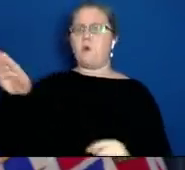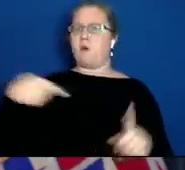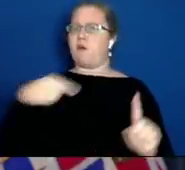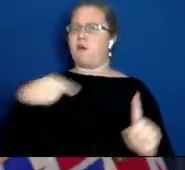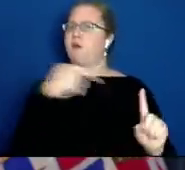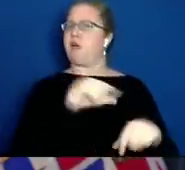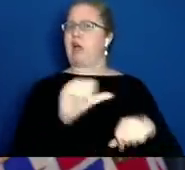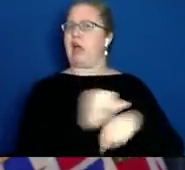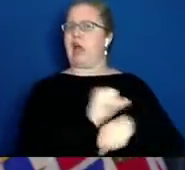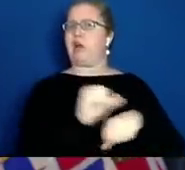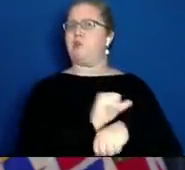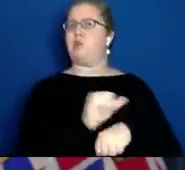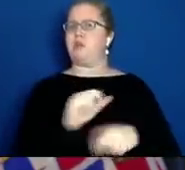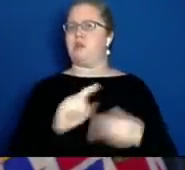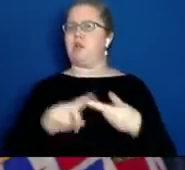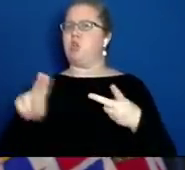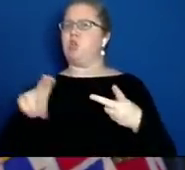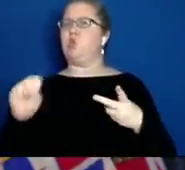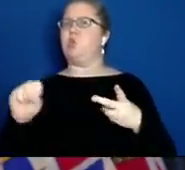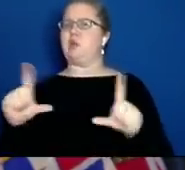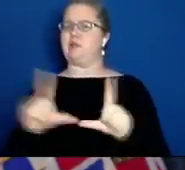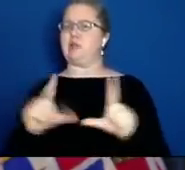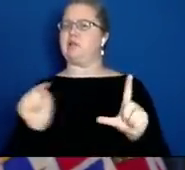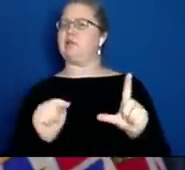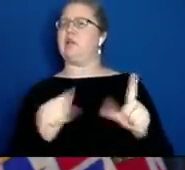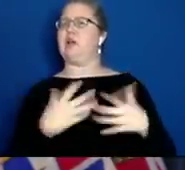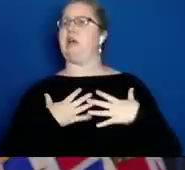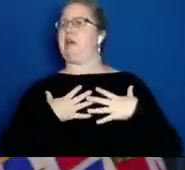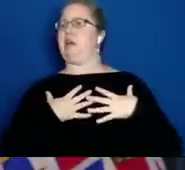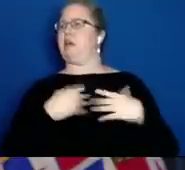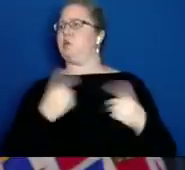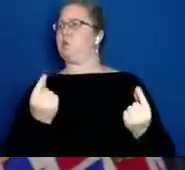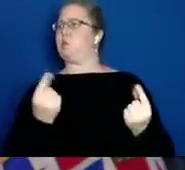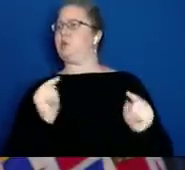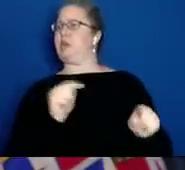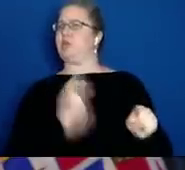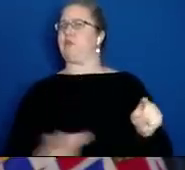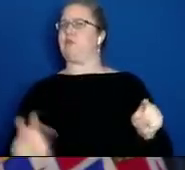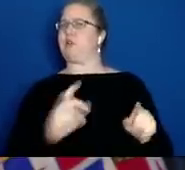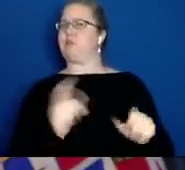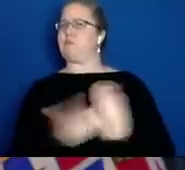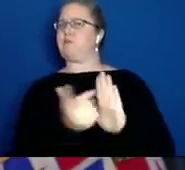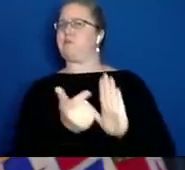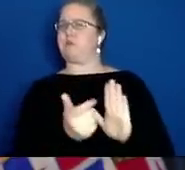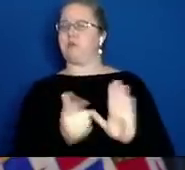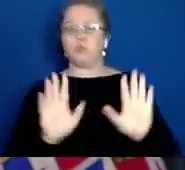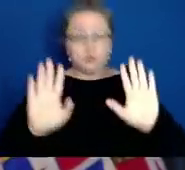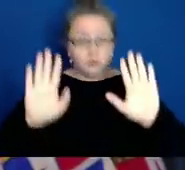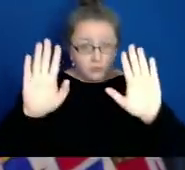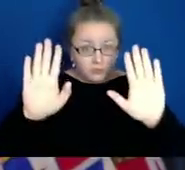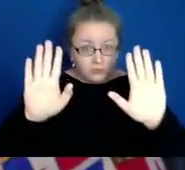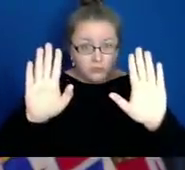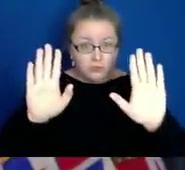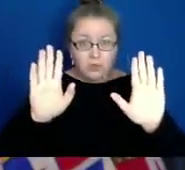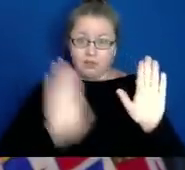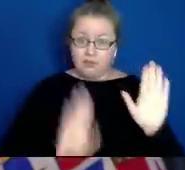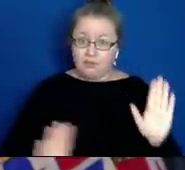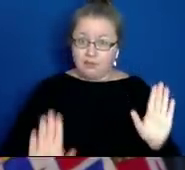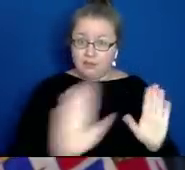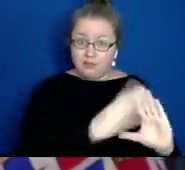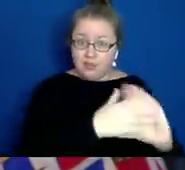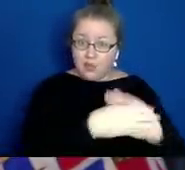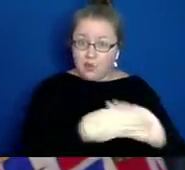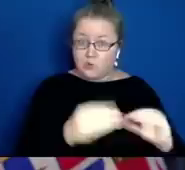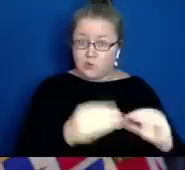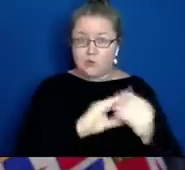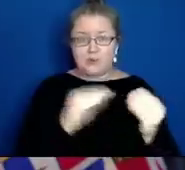and U.S. license plates, and it really is about remembering that we don't always know people's stories, and